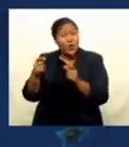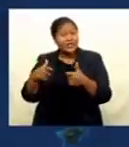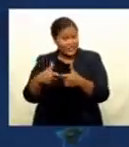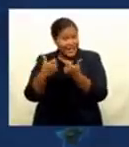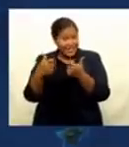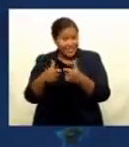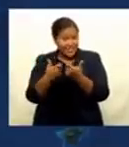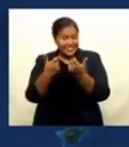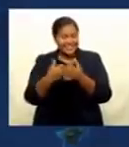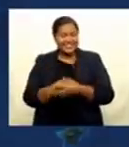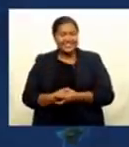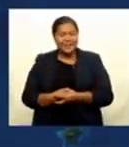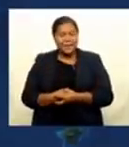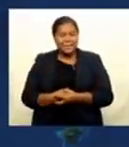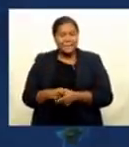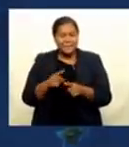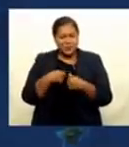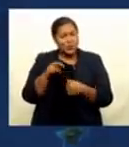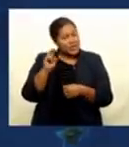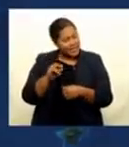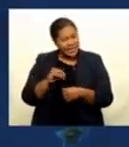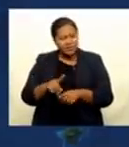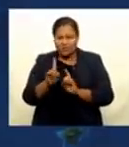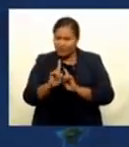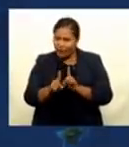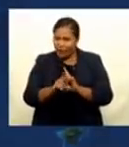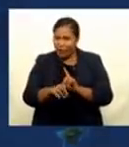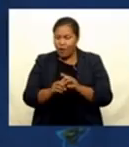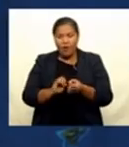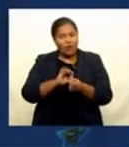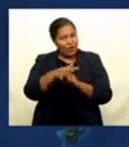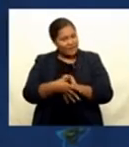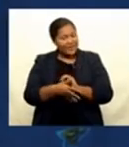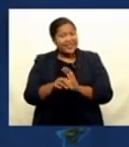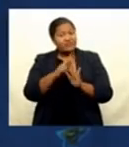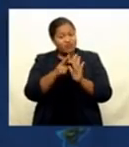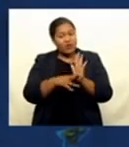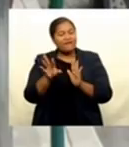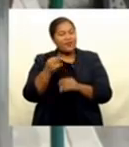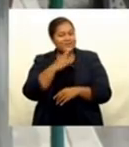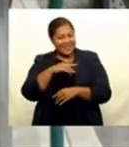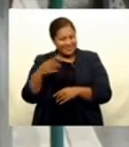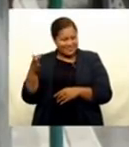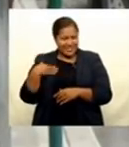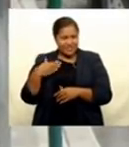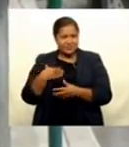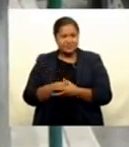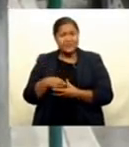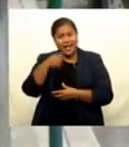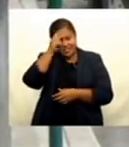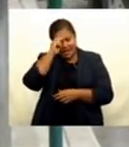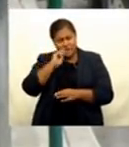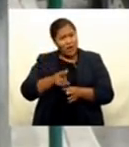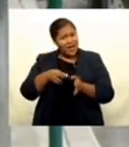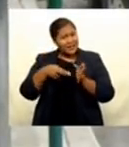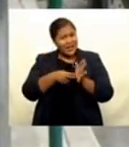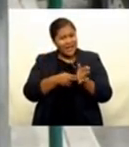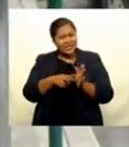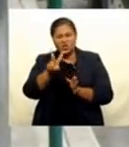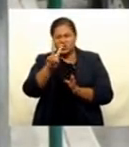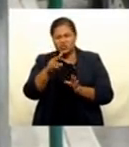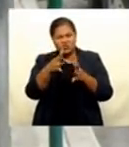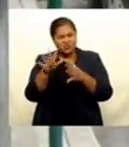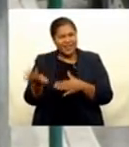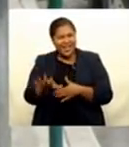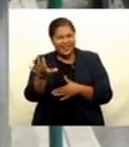challenges, and we need to abide by the Ministry of Health directives. Tavua and Nadi are the only two areas in the